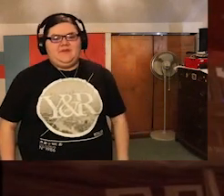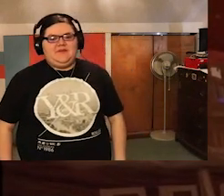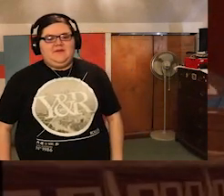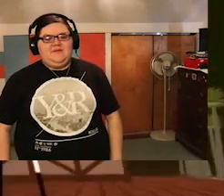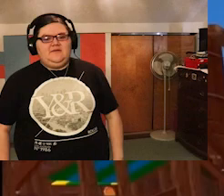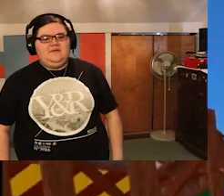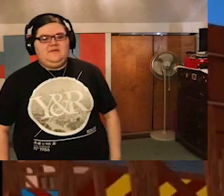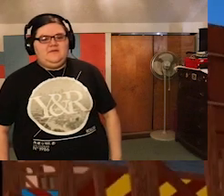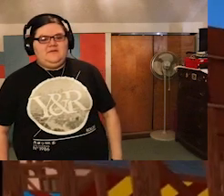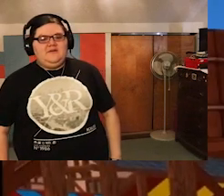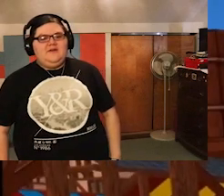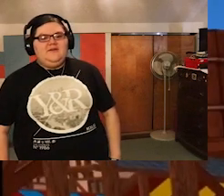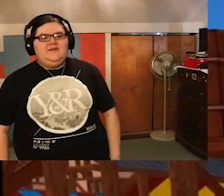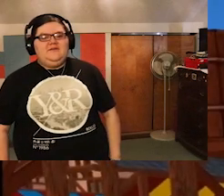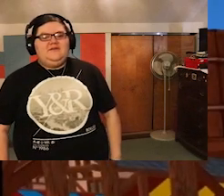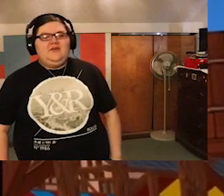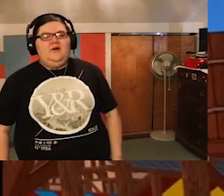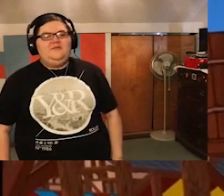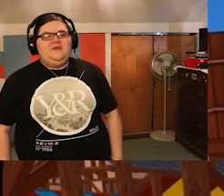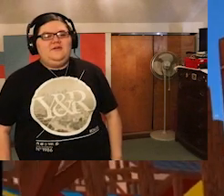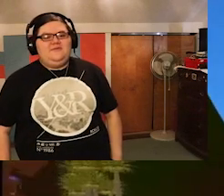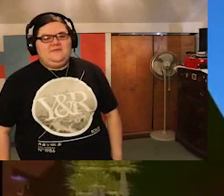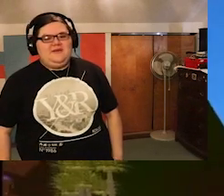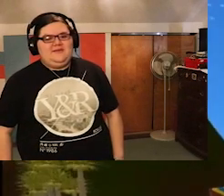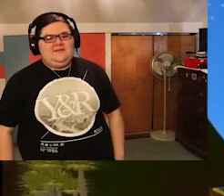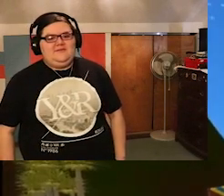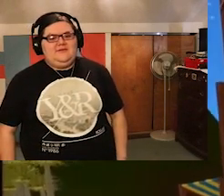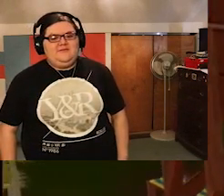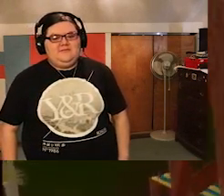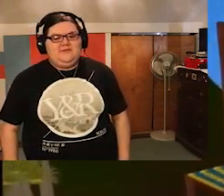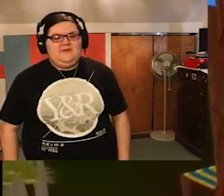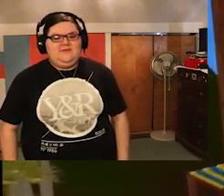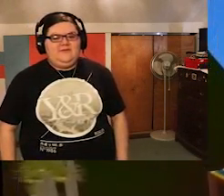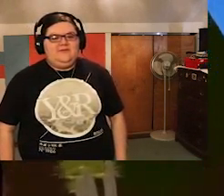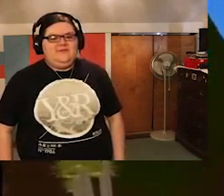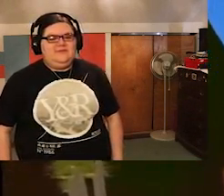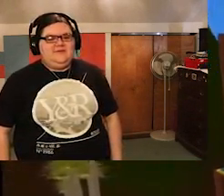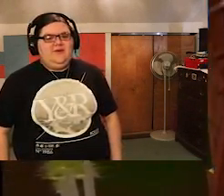I thought shoot the right wall. Toby, right. Just lose. Shoot the right wall forward. No, not there.